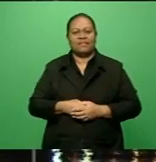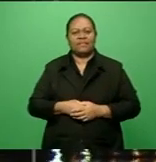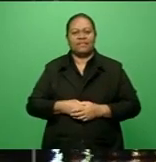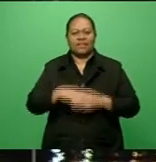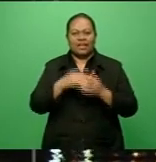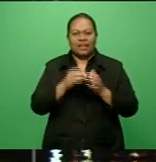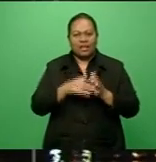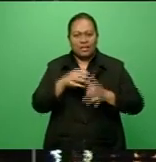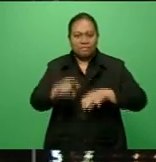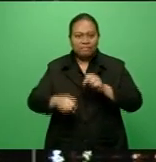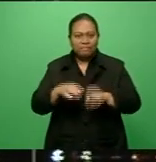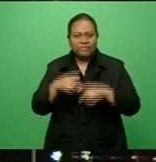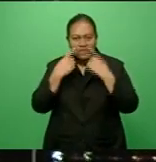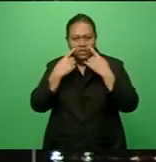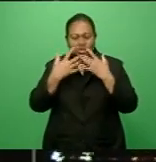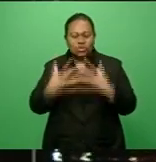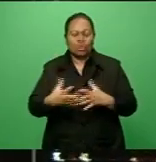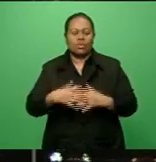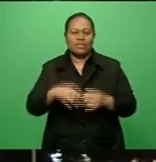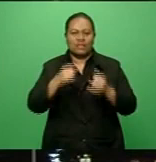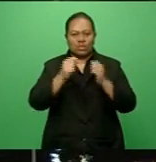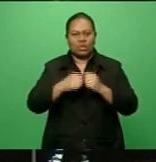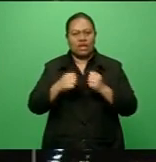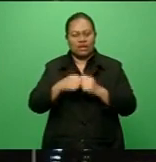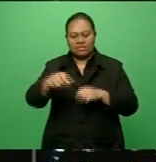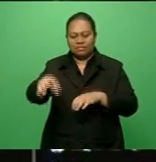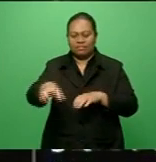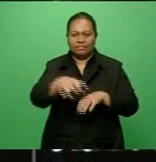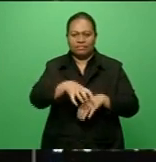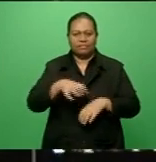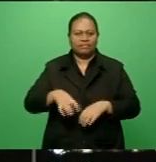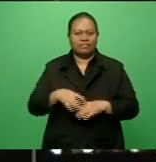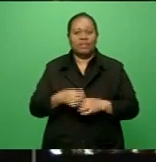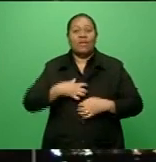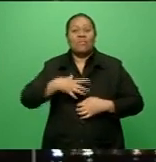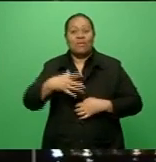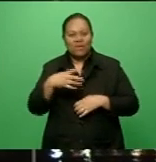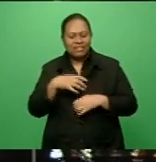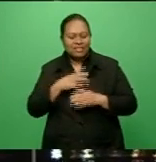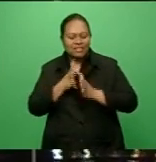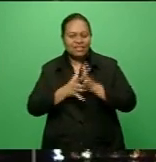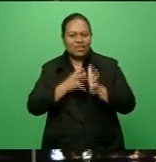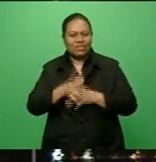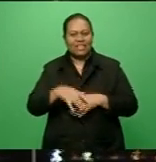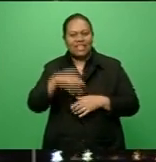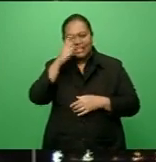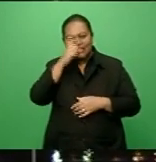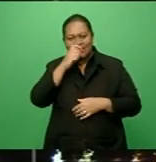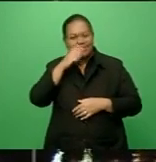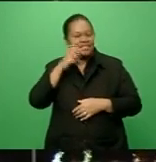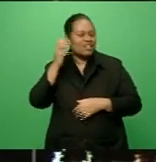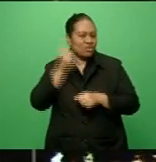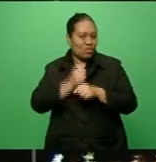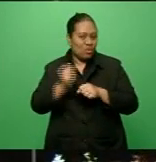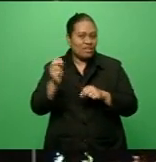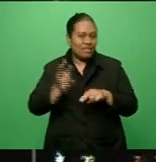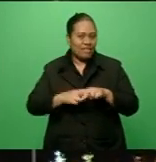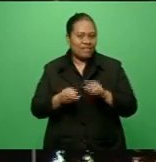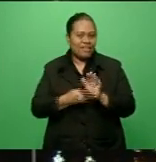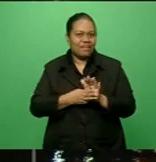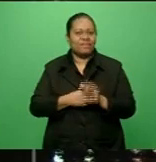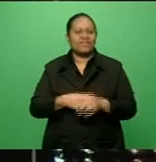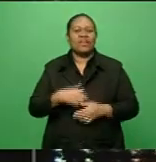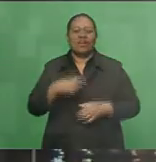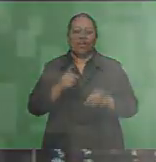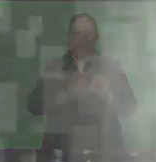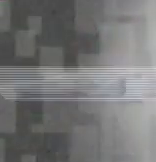FICAC warns of lease scam in squatter settlements. Now for these stories and others, tune in daily to our sister radio station Gold FM. Our poll